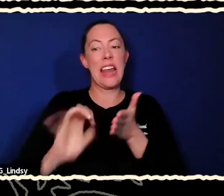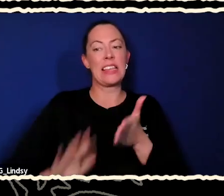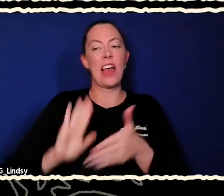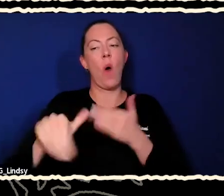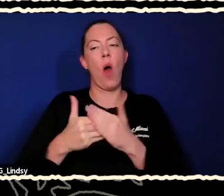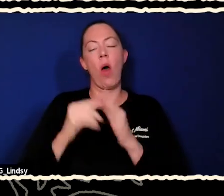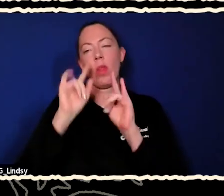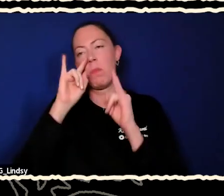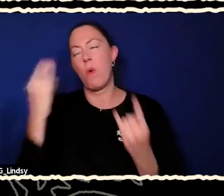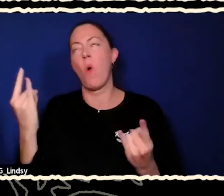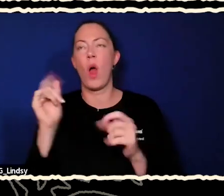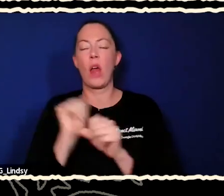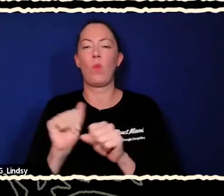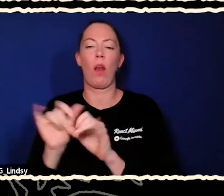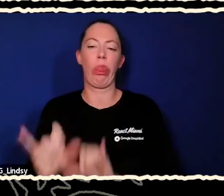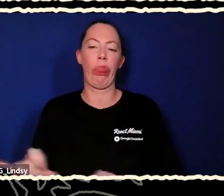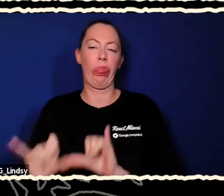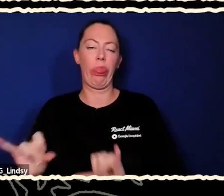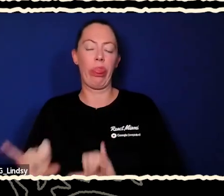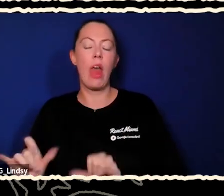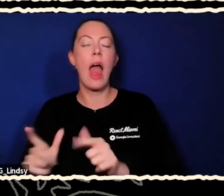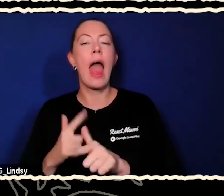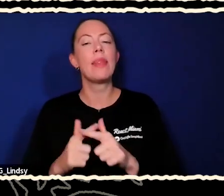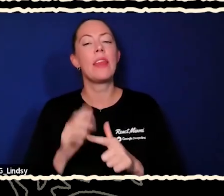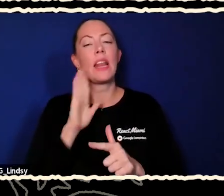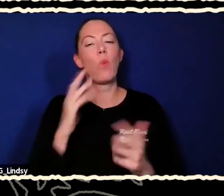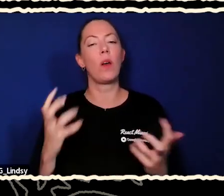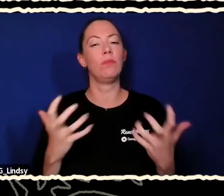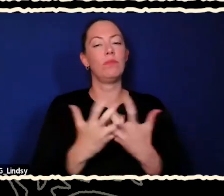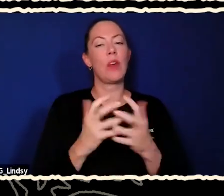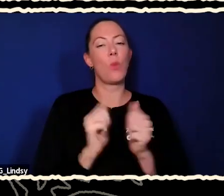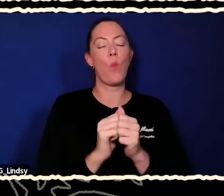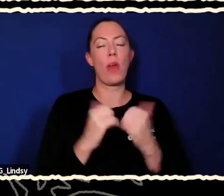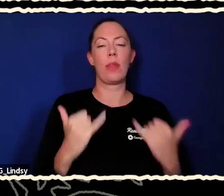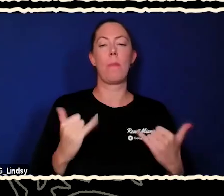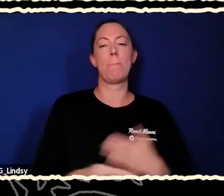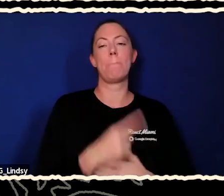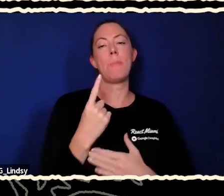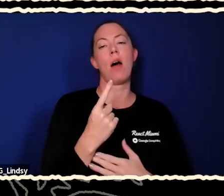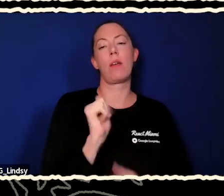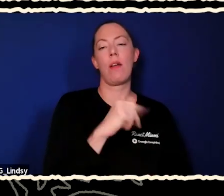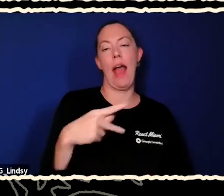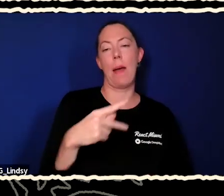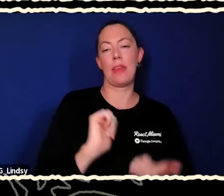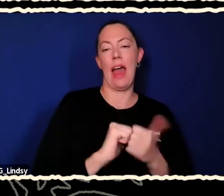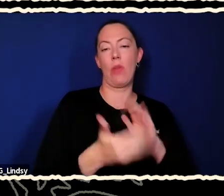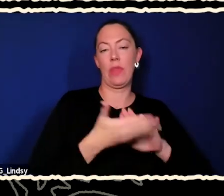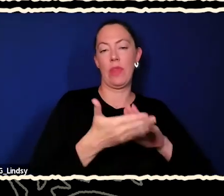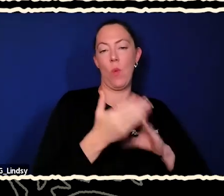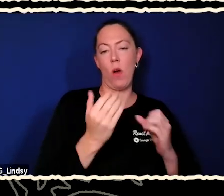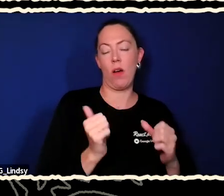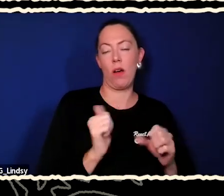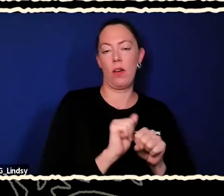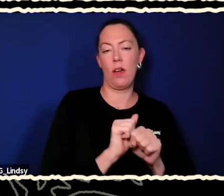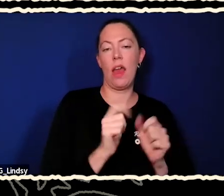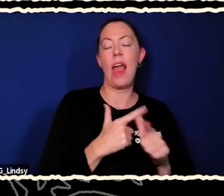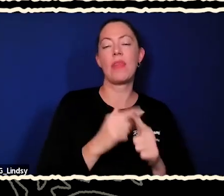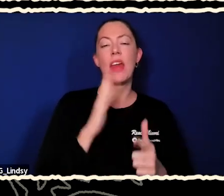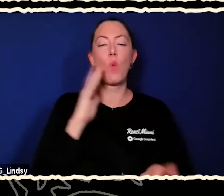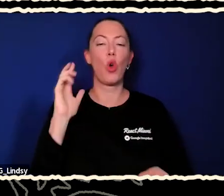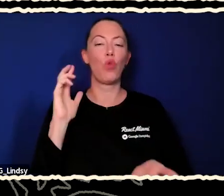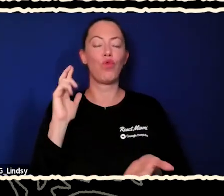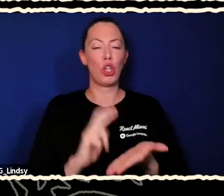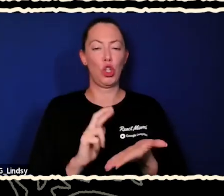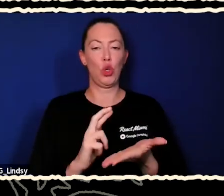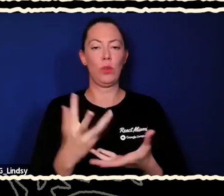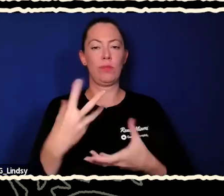not important. It fits how modern React apps already work. It reduces integration bugs. It